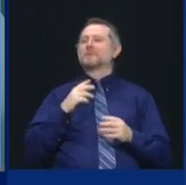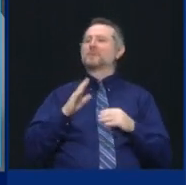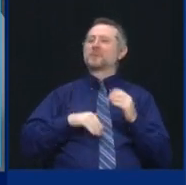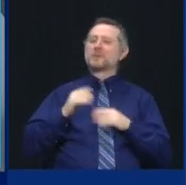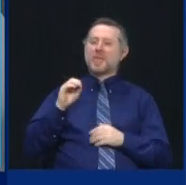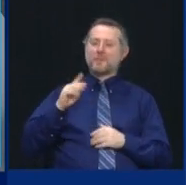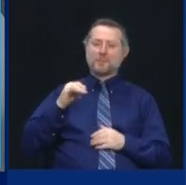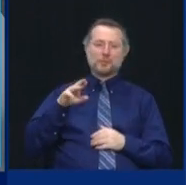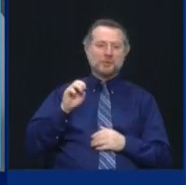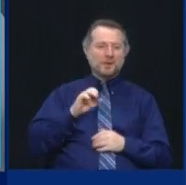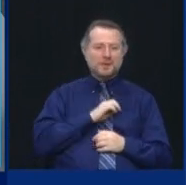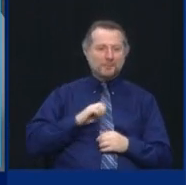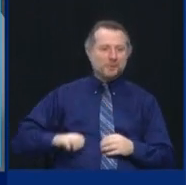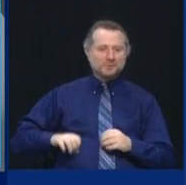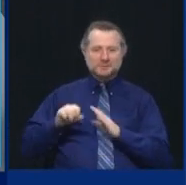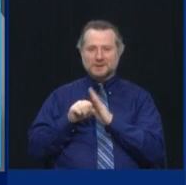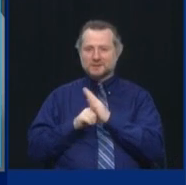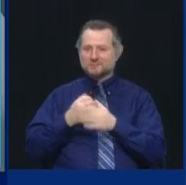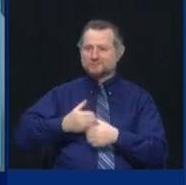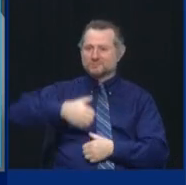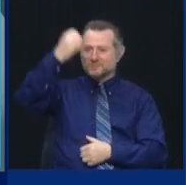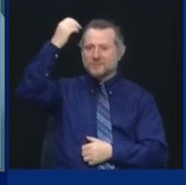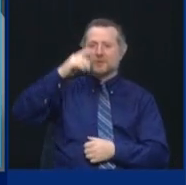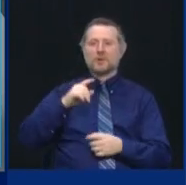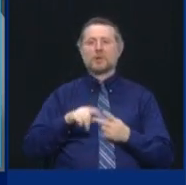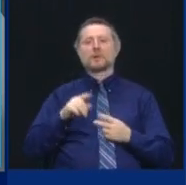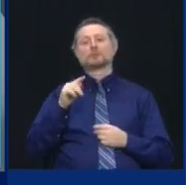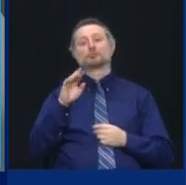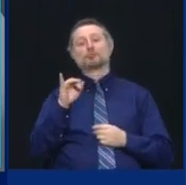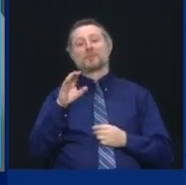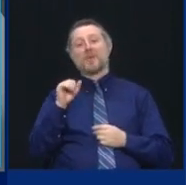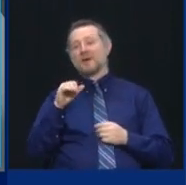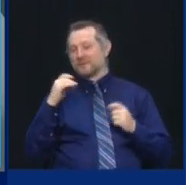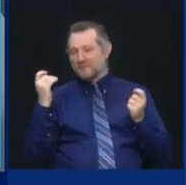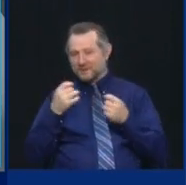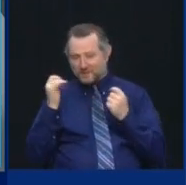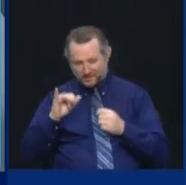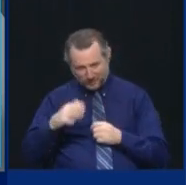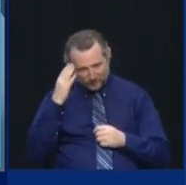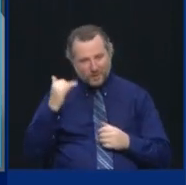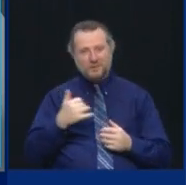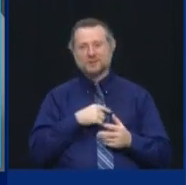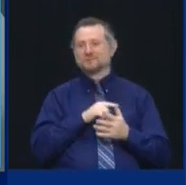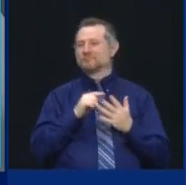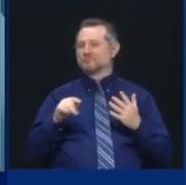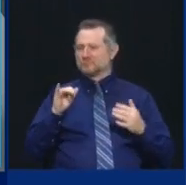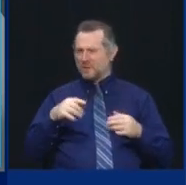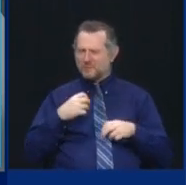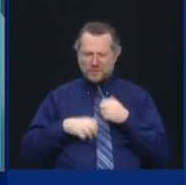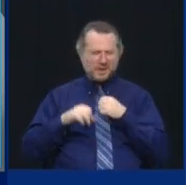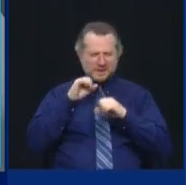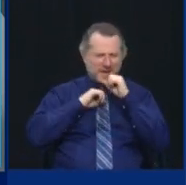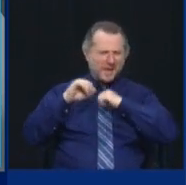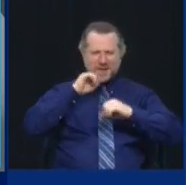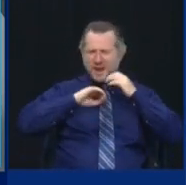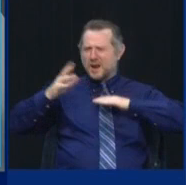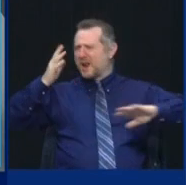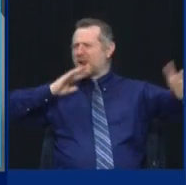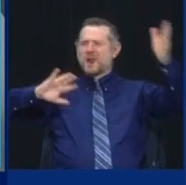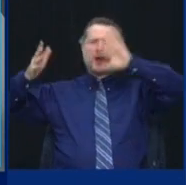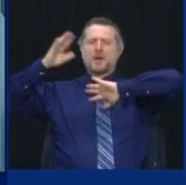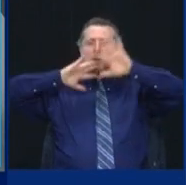Festival. Because you can knock us down, but we're going to get up, and we're going to get up